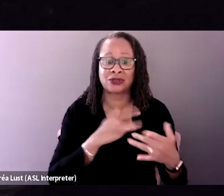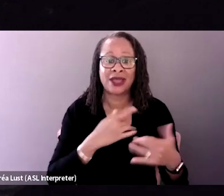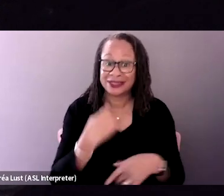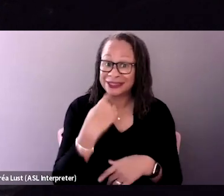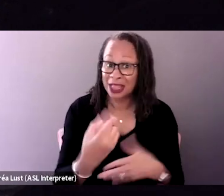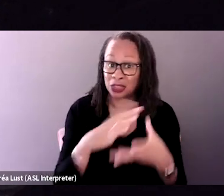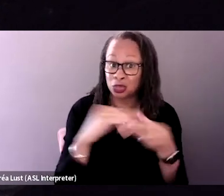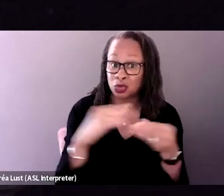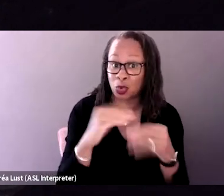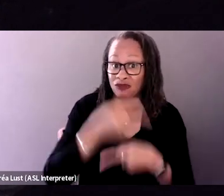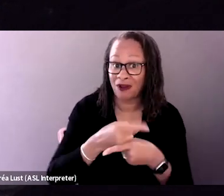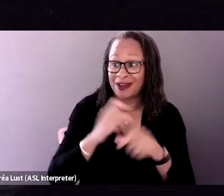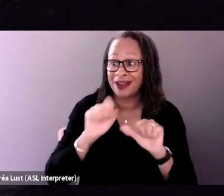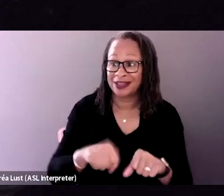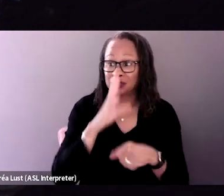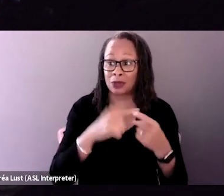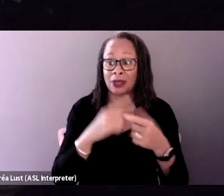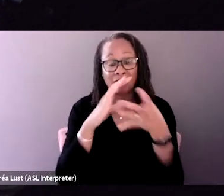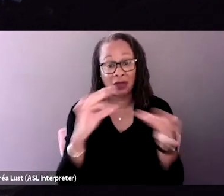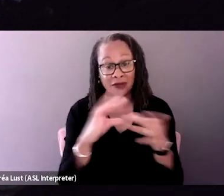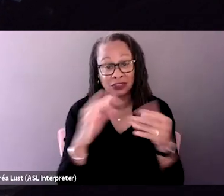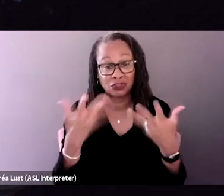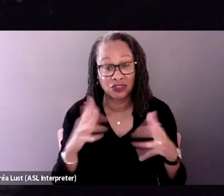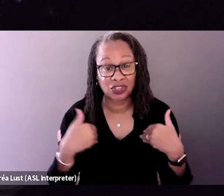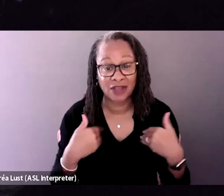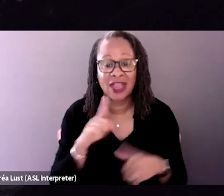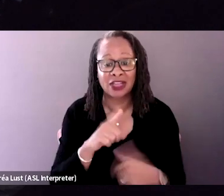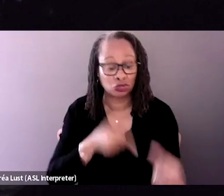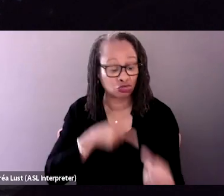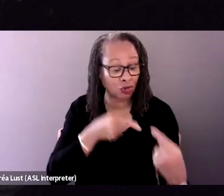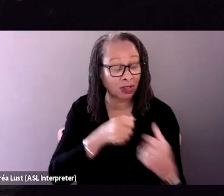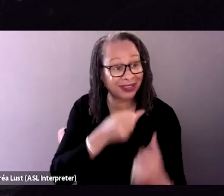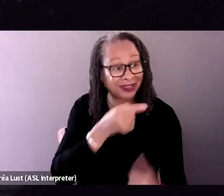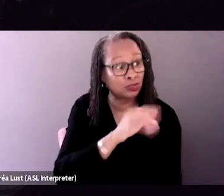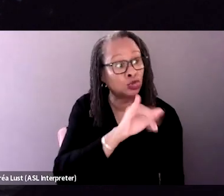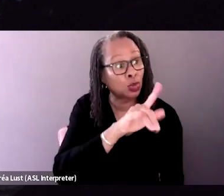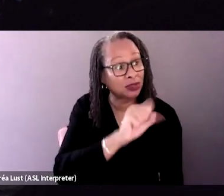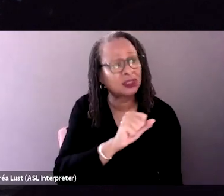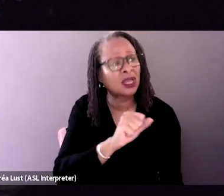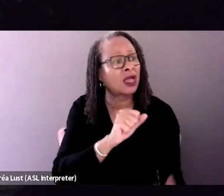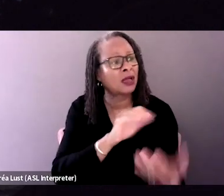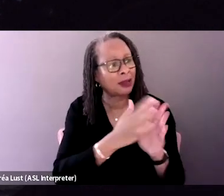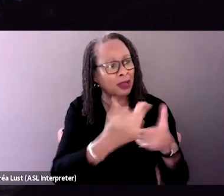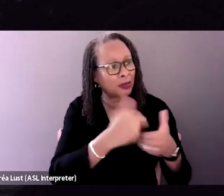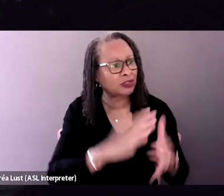talk about the conversations you had and you wrestling with being a participant and your family being a